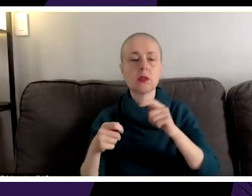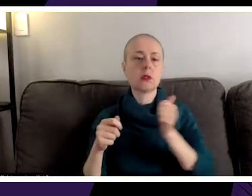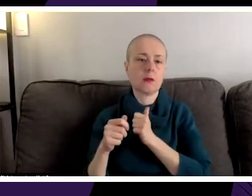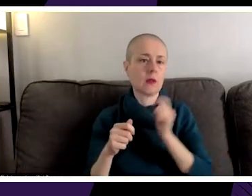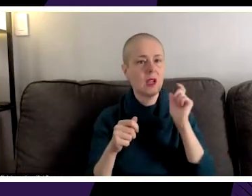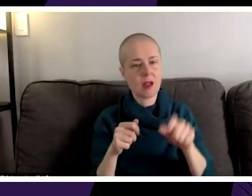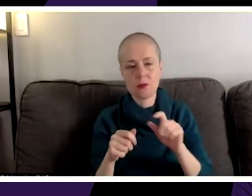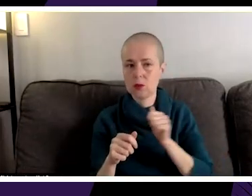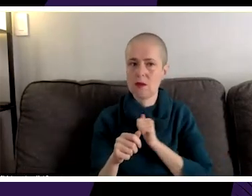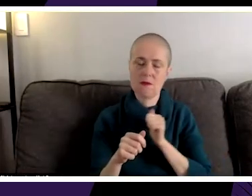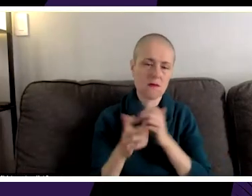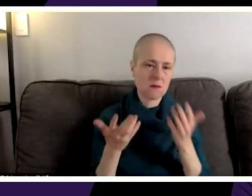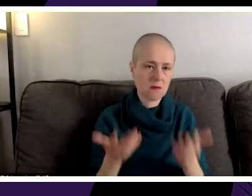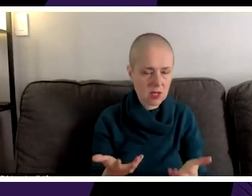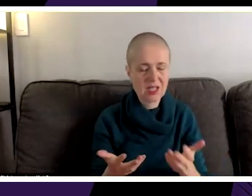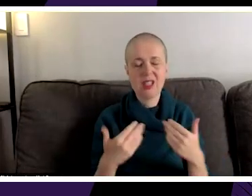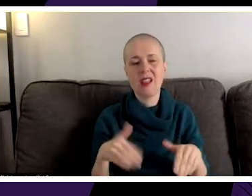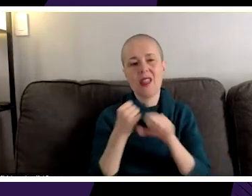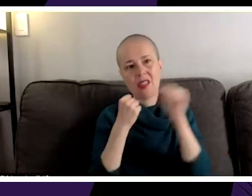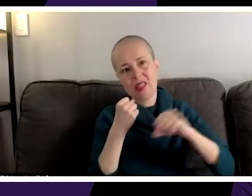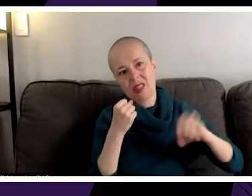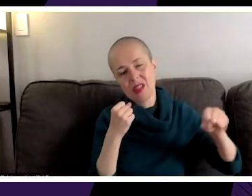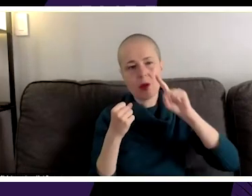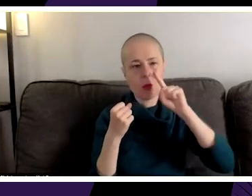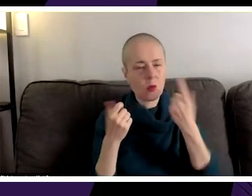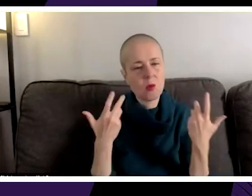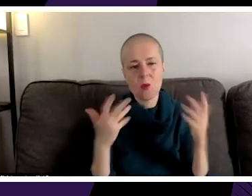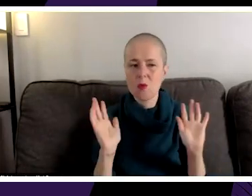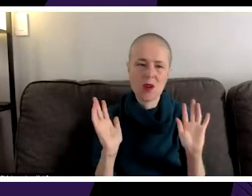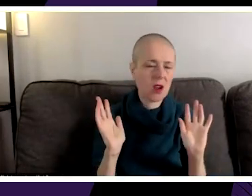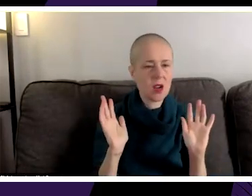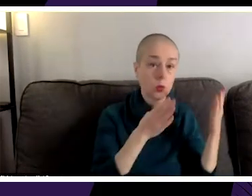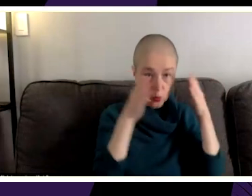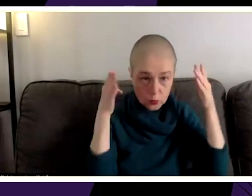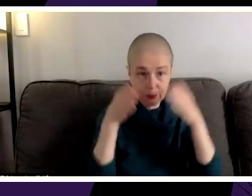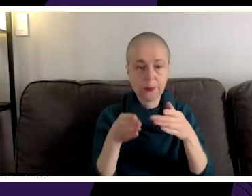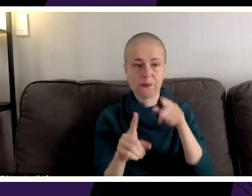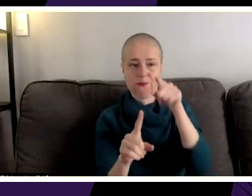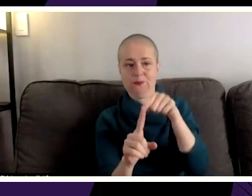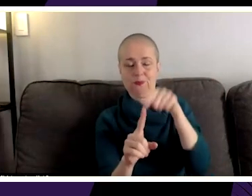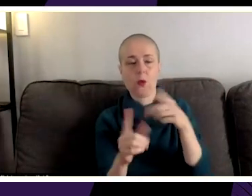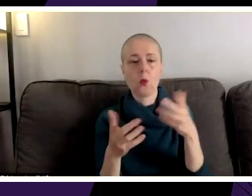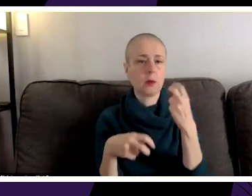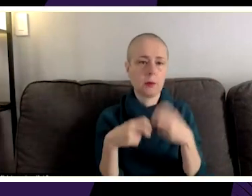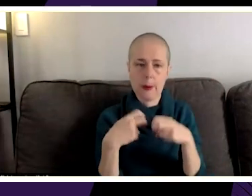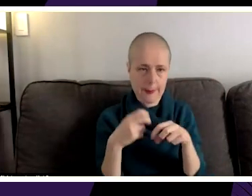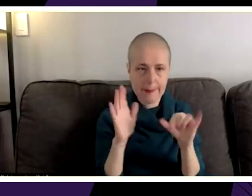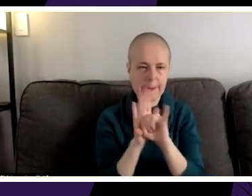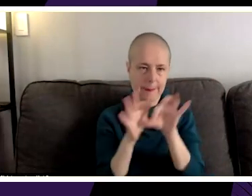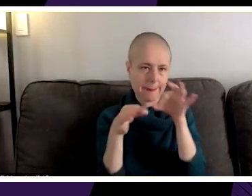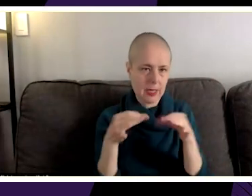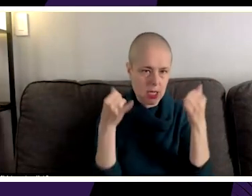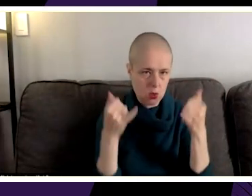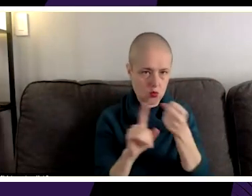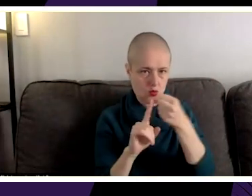those things, right? So it was a very tedious task. So yeah, coming back to the problem. So the problem here